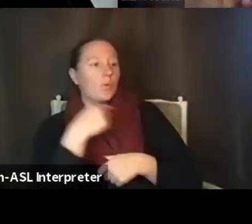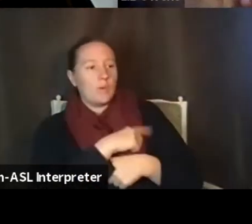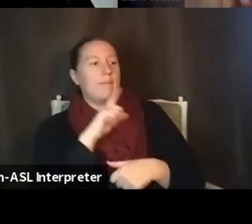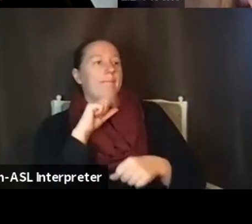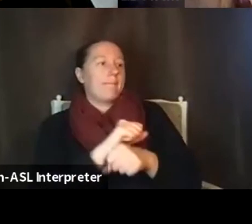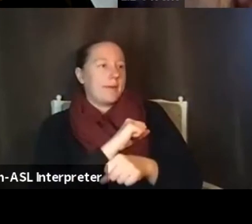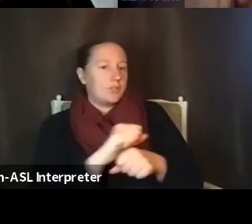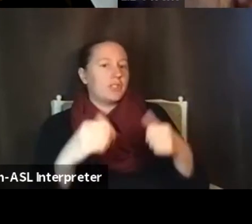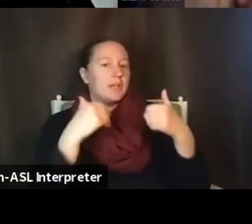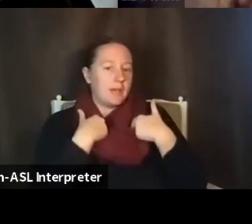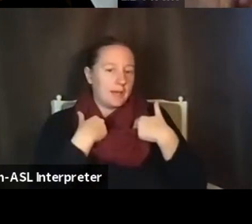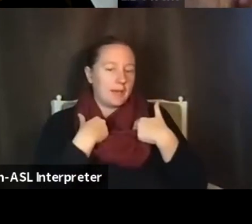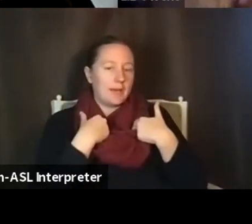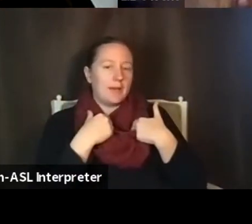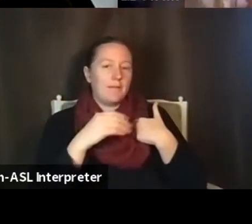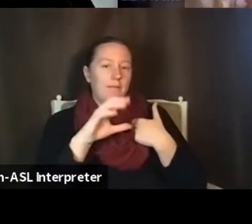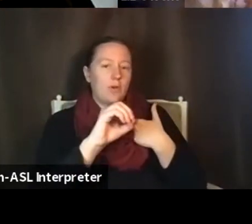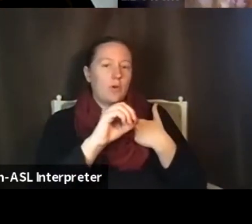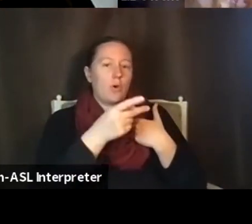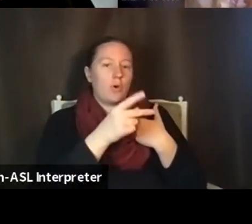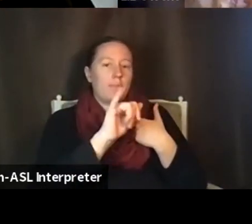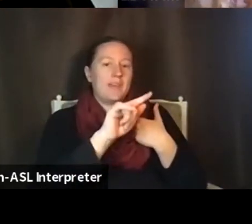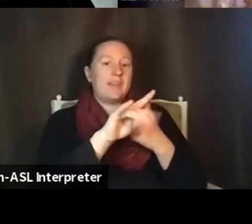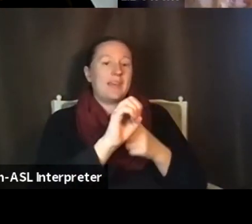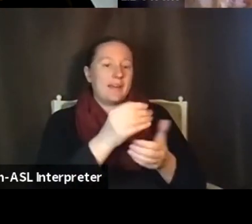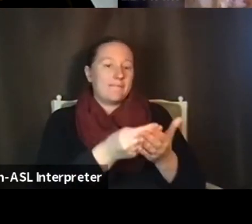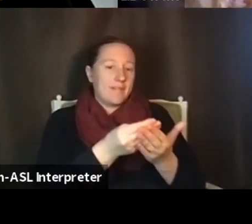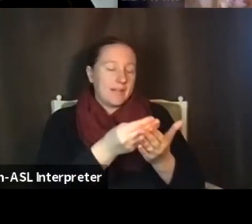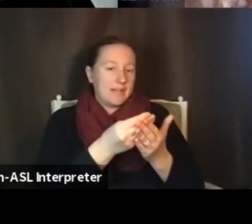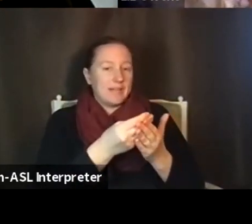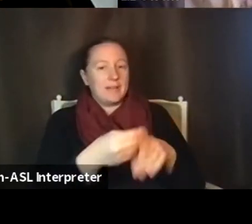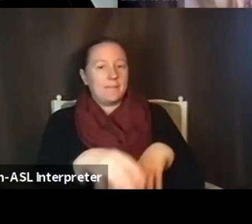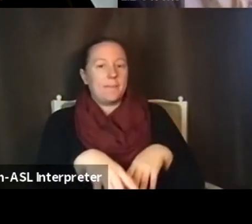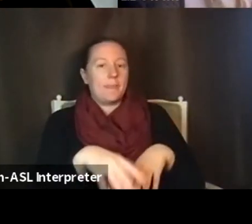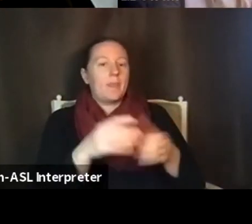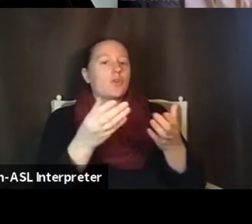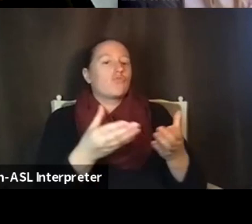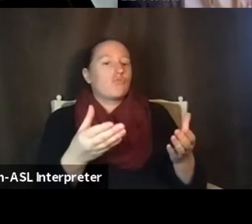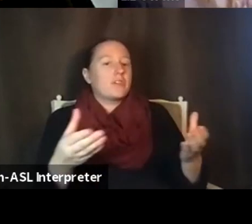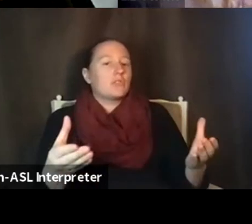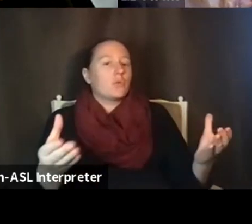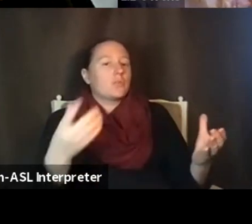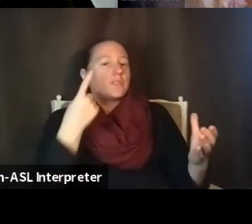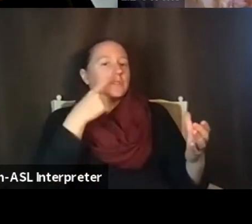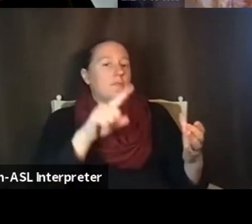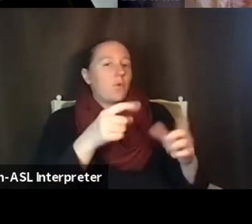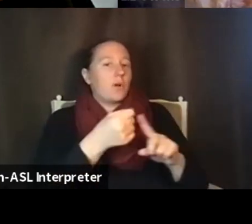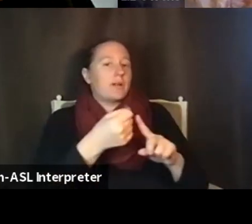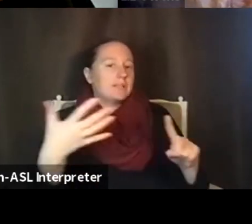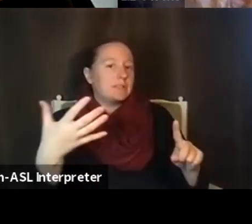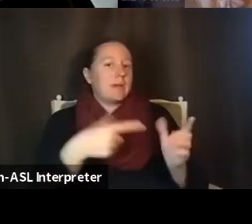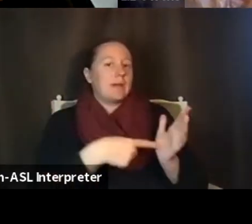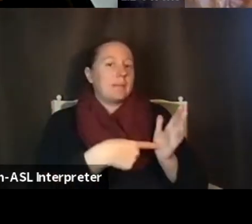our opiate funding resources to expand paying for rent